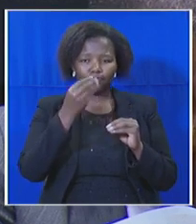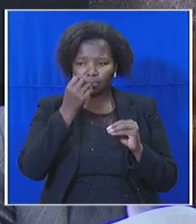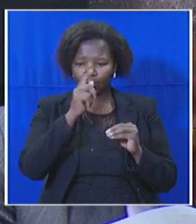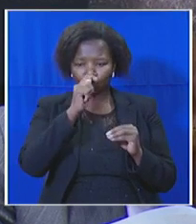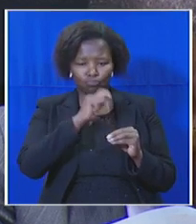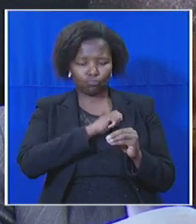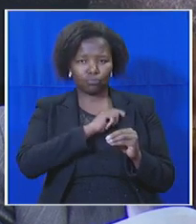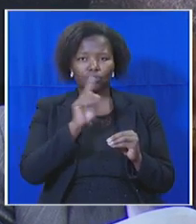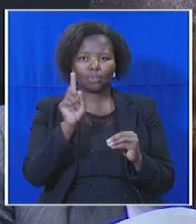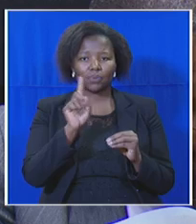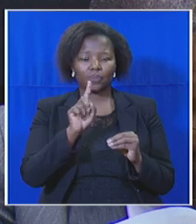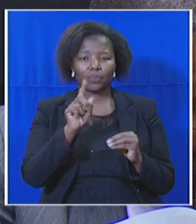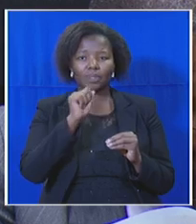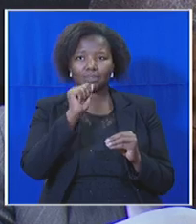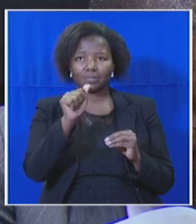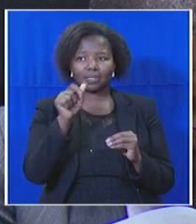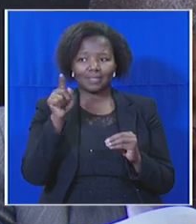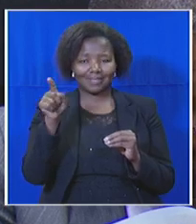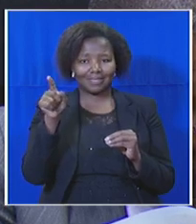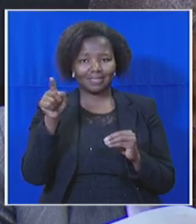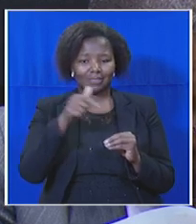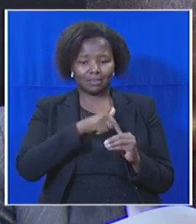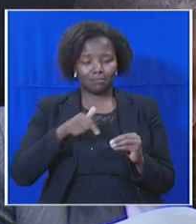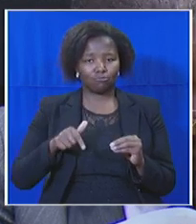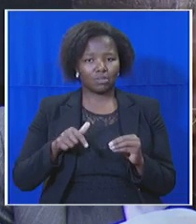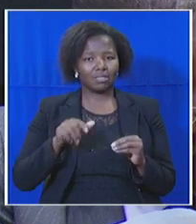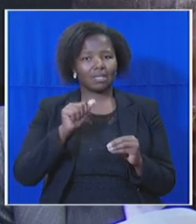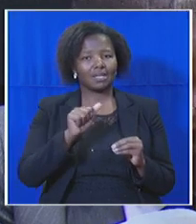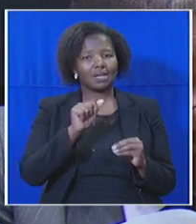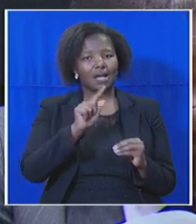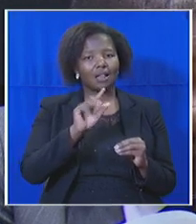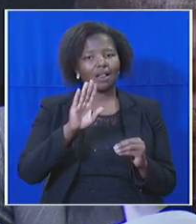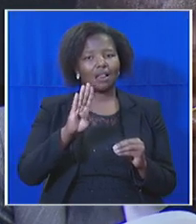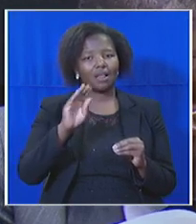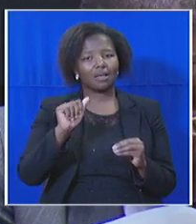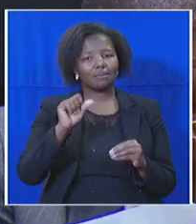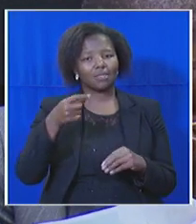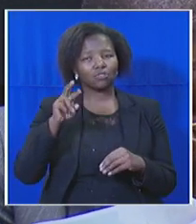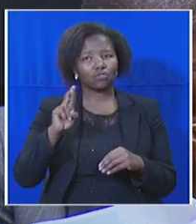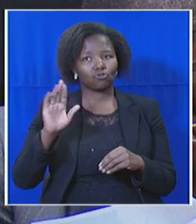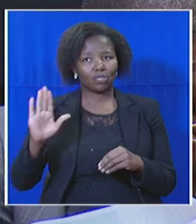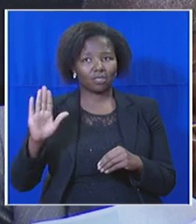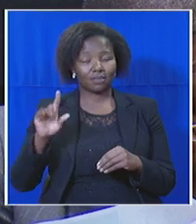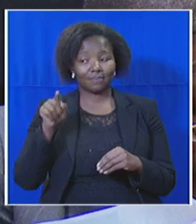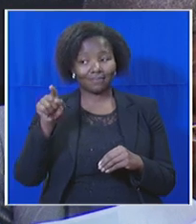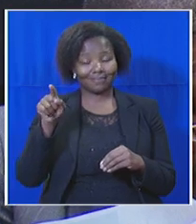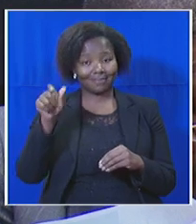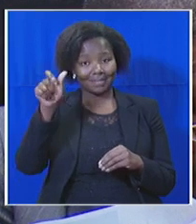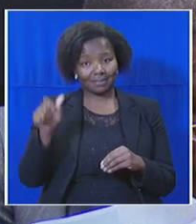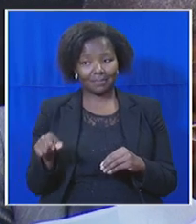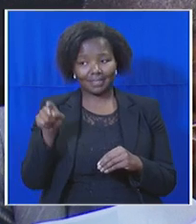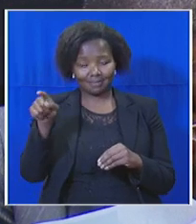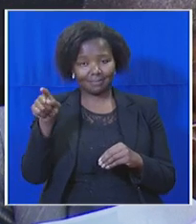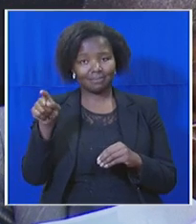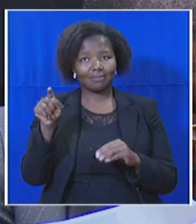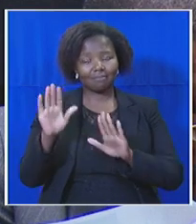untruths about the presence of President al-Bashir to our country. President al-Bashir remains central